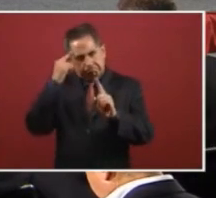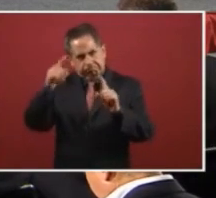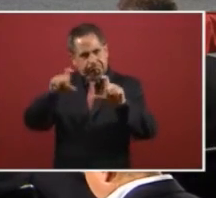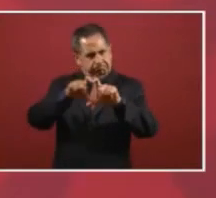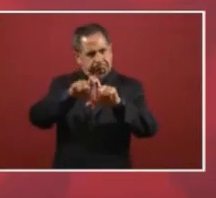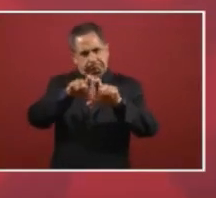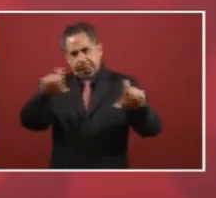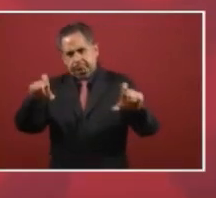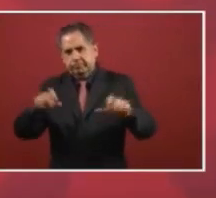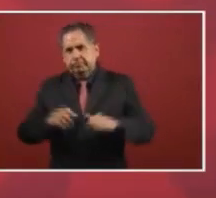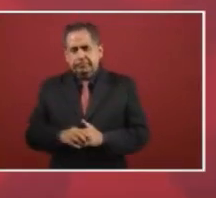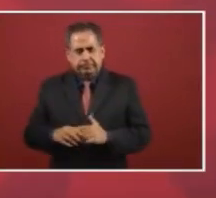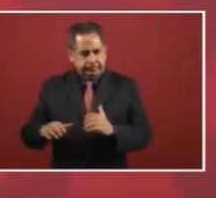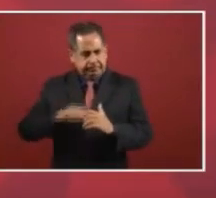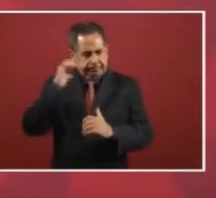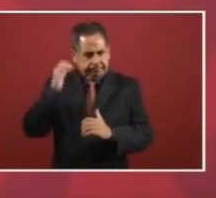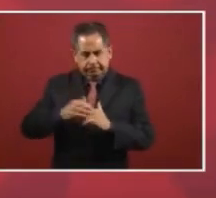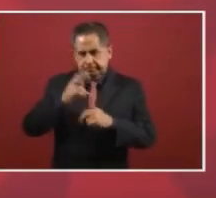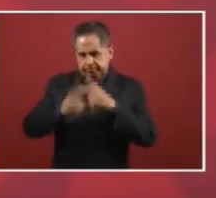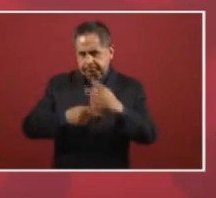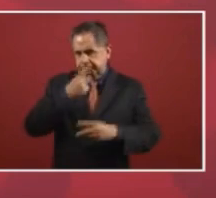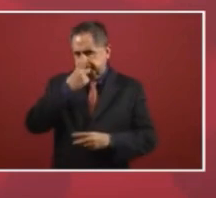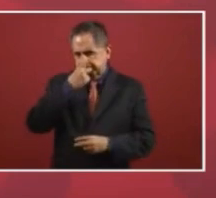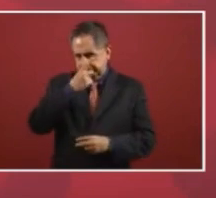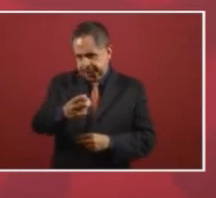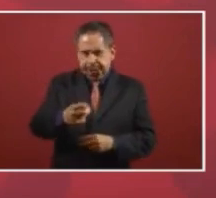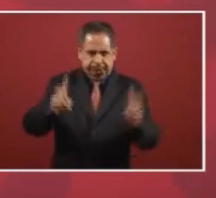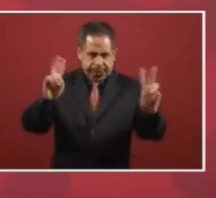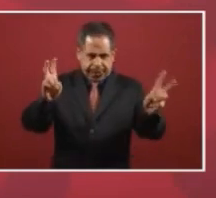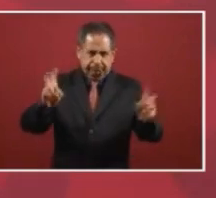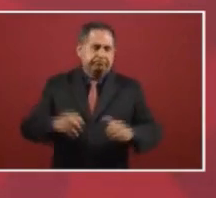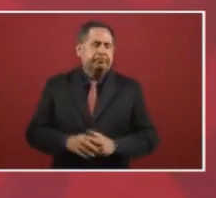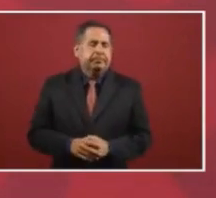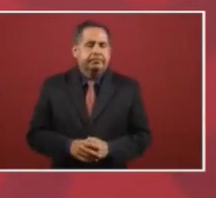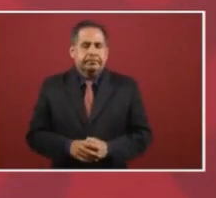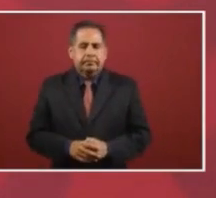with this epilogue, and I conclude saying